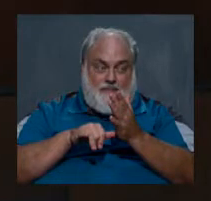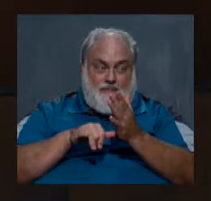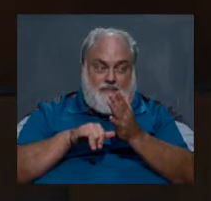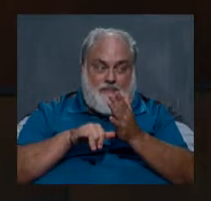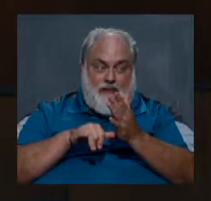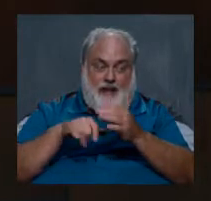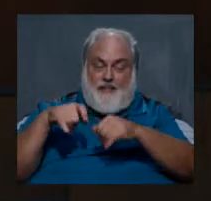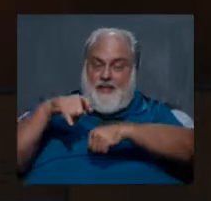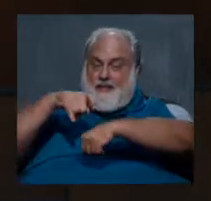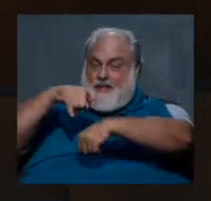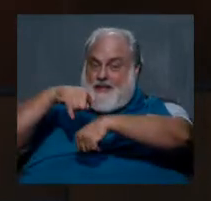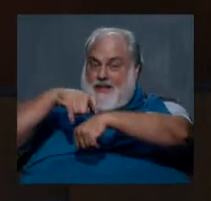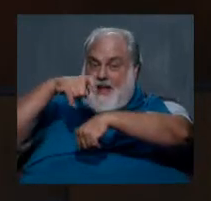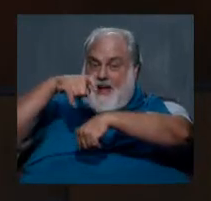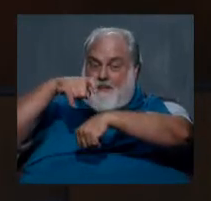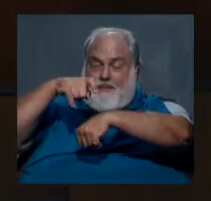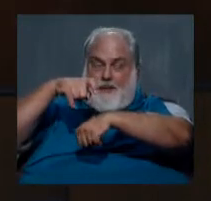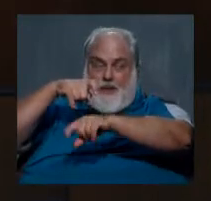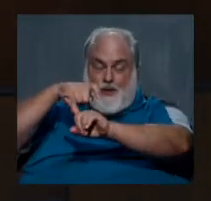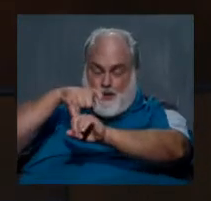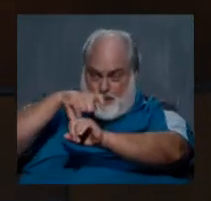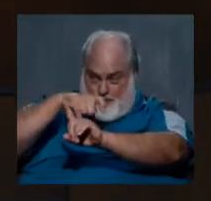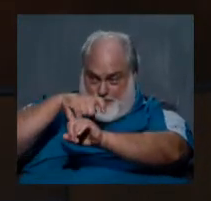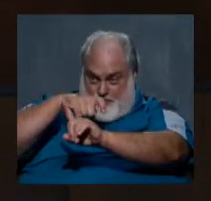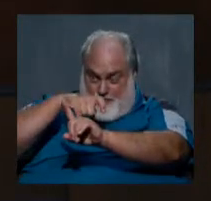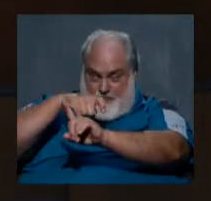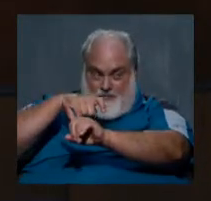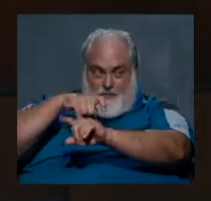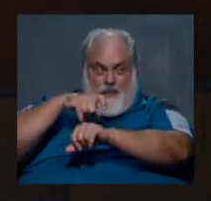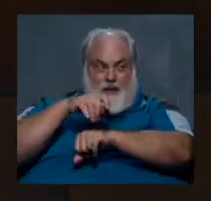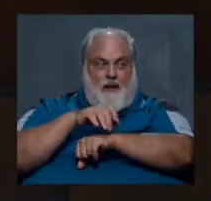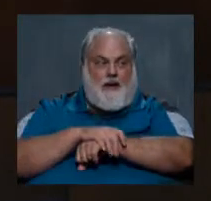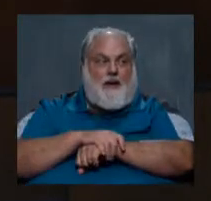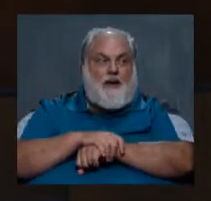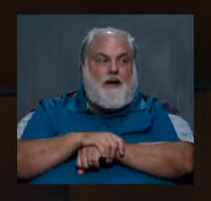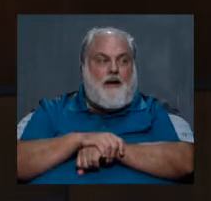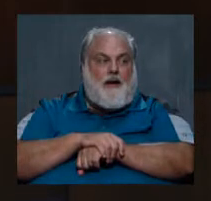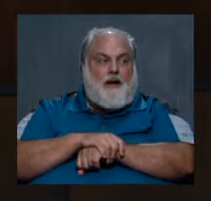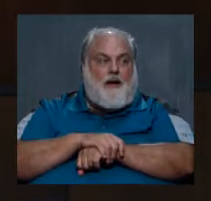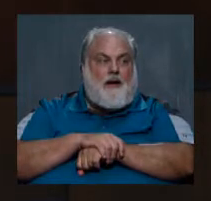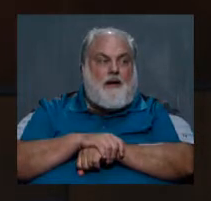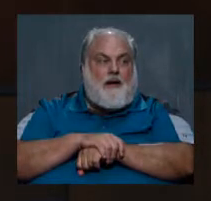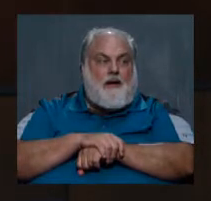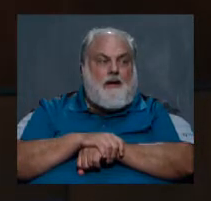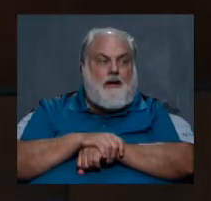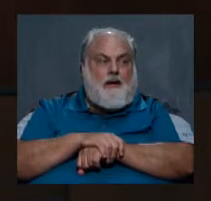the time for, excuse me, I like to speak, please.